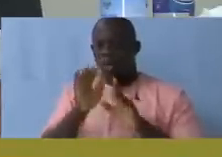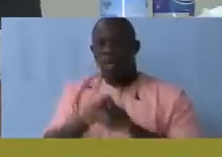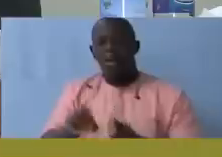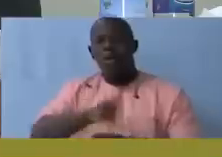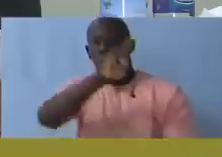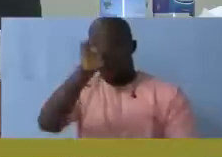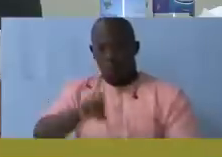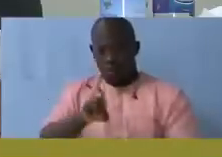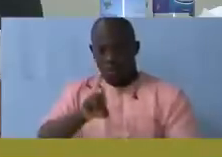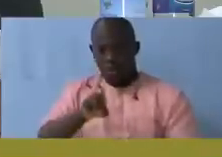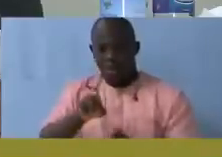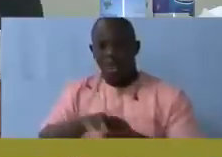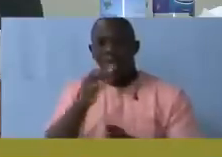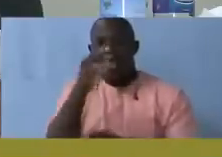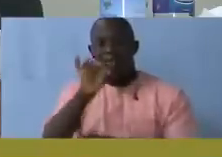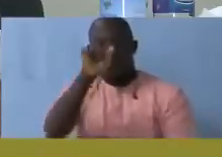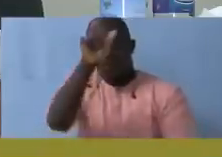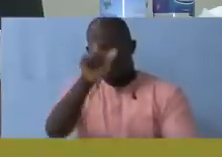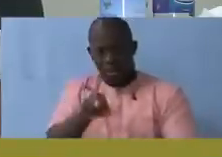If a person